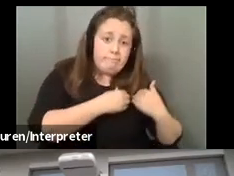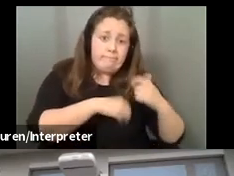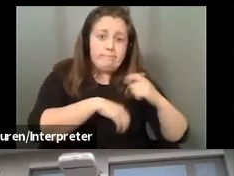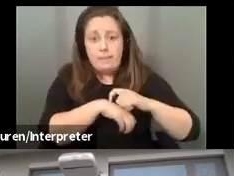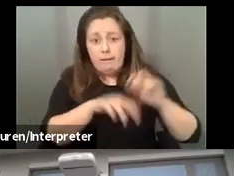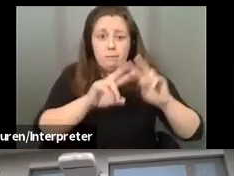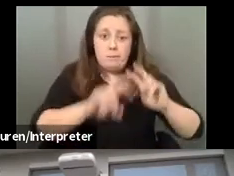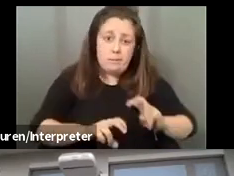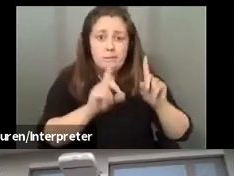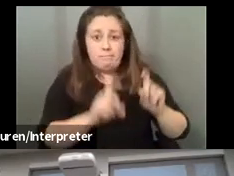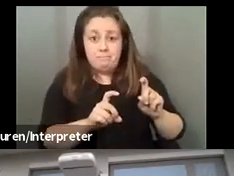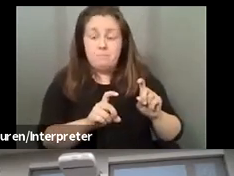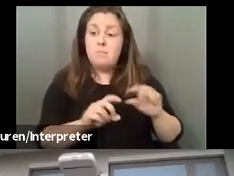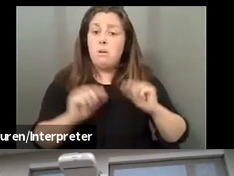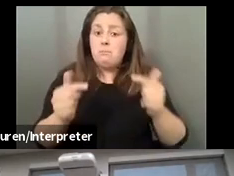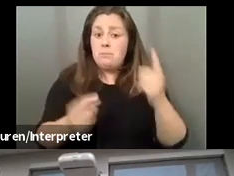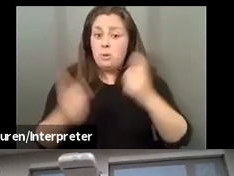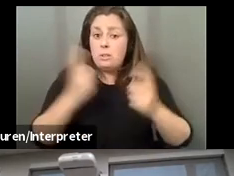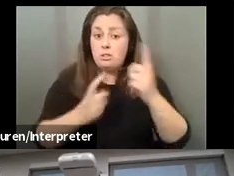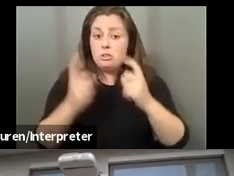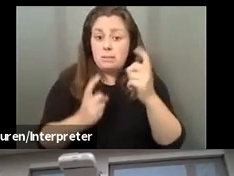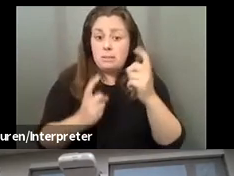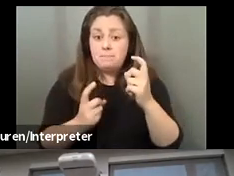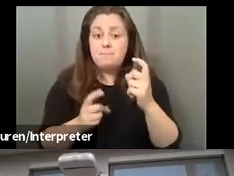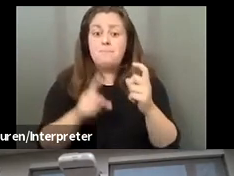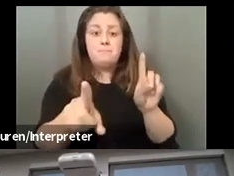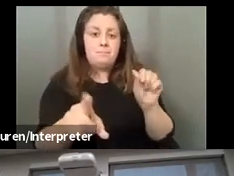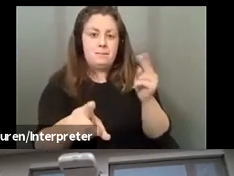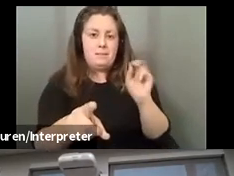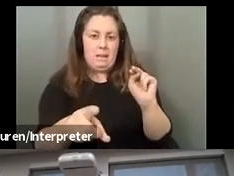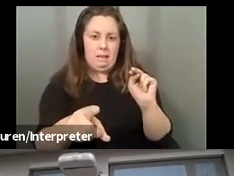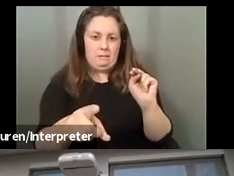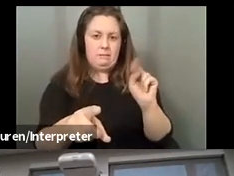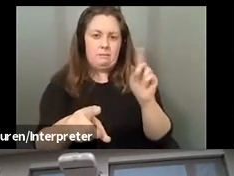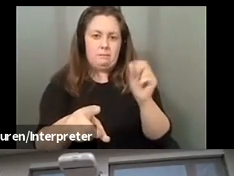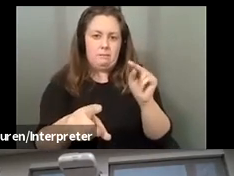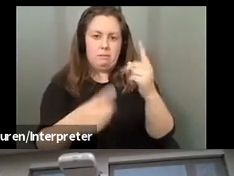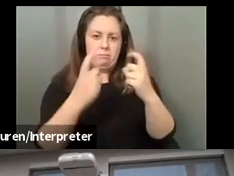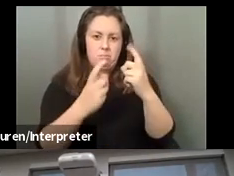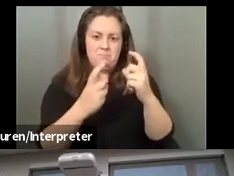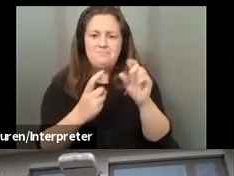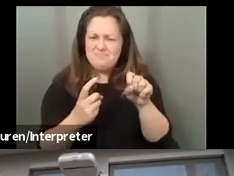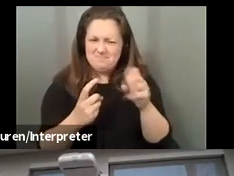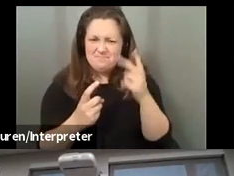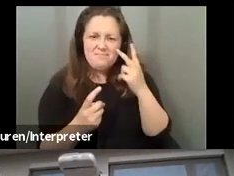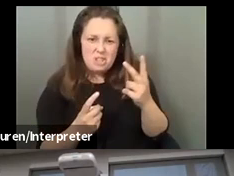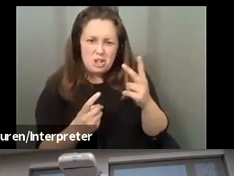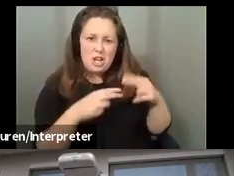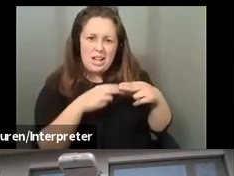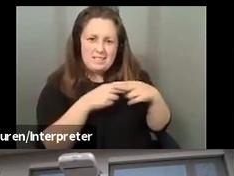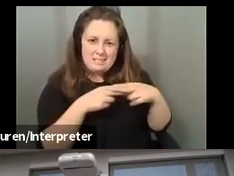Dan, are you raising your hand? Sorry, yeah, I was trying to get off of mute. You know, just seeing the slides, I think it's worth